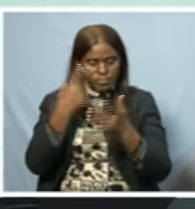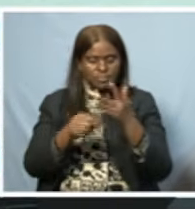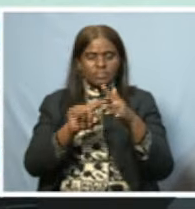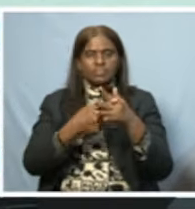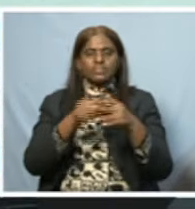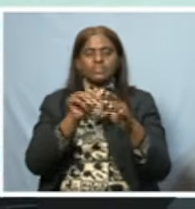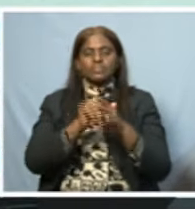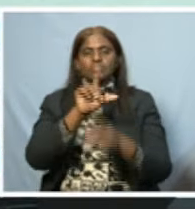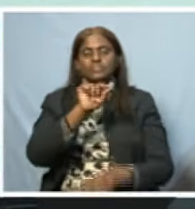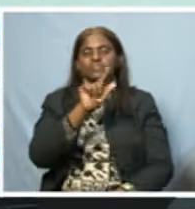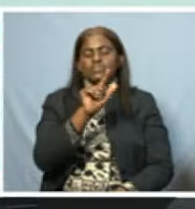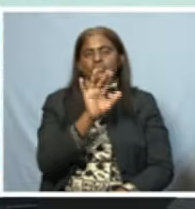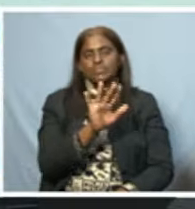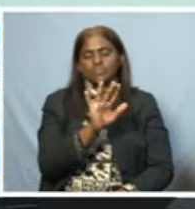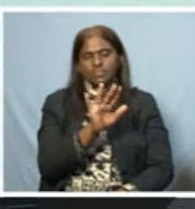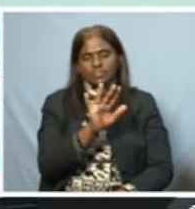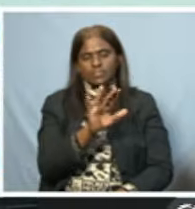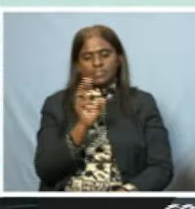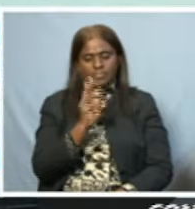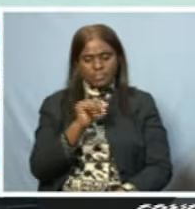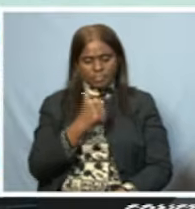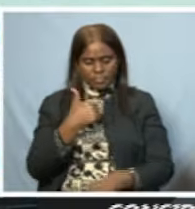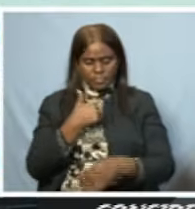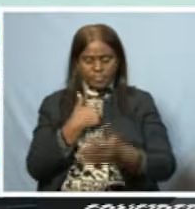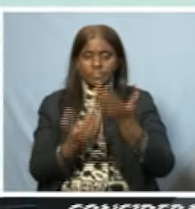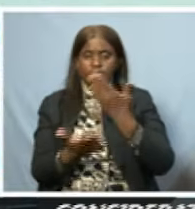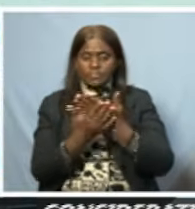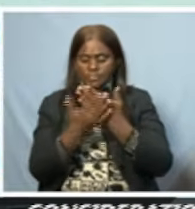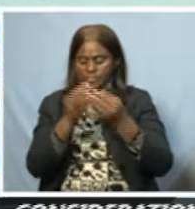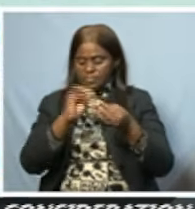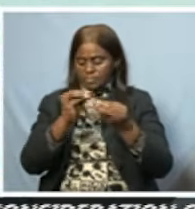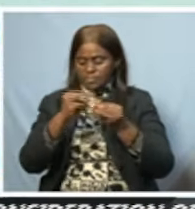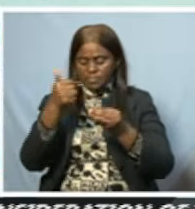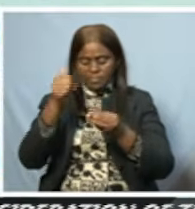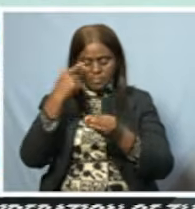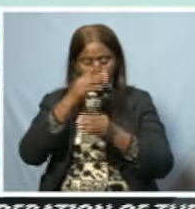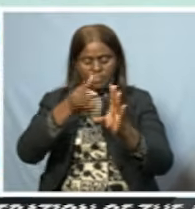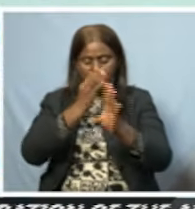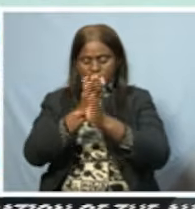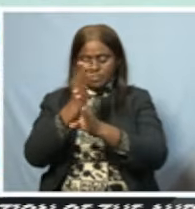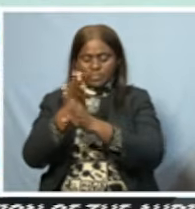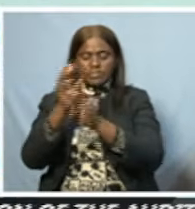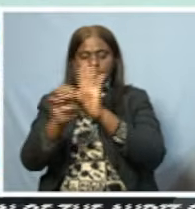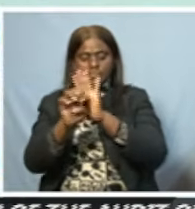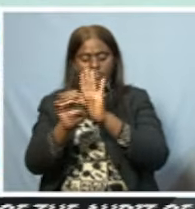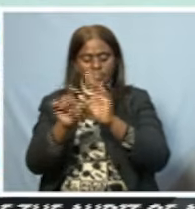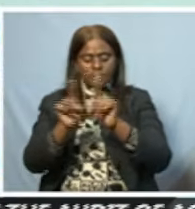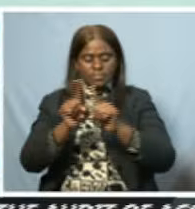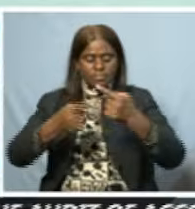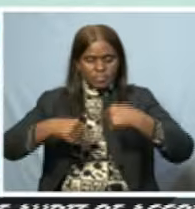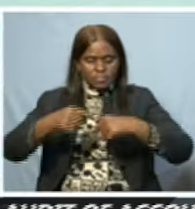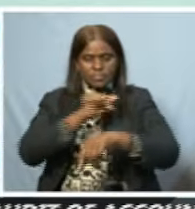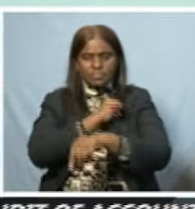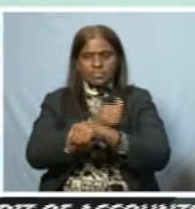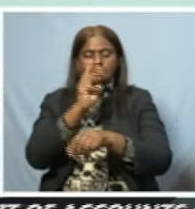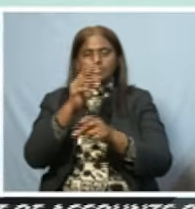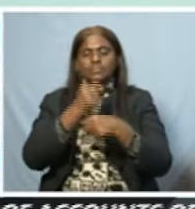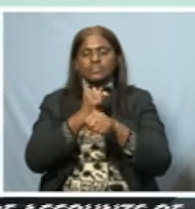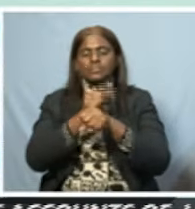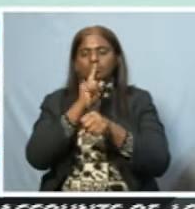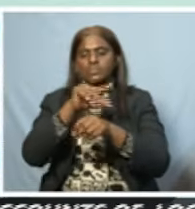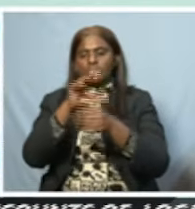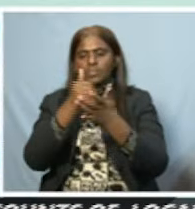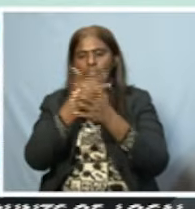in 2025. We have an Appendix 10, Chair, for reference. The local authority will ensure that